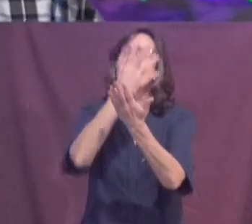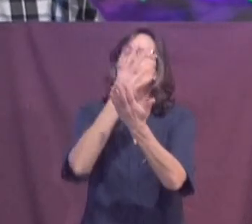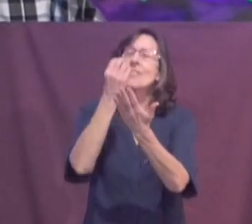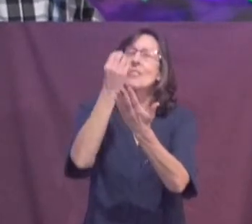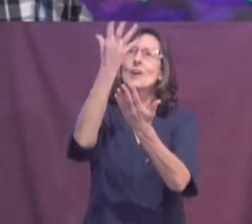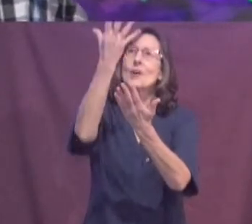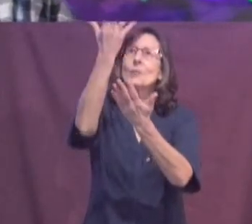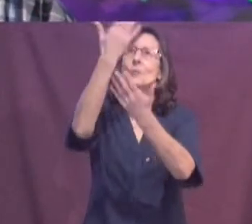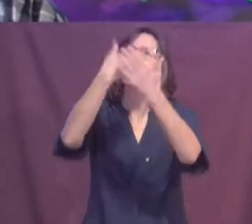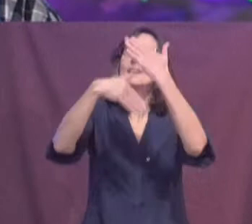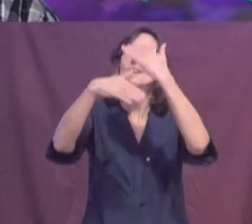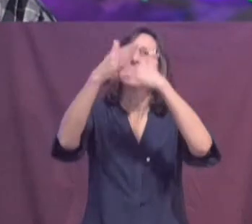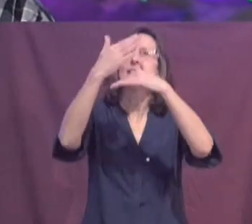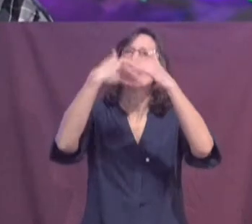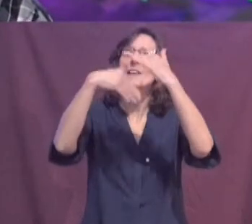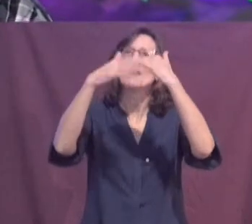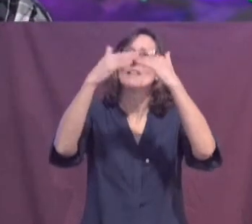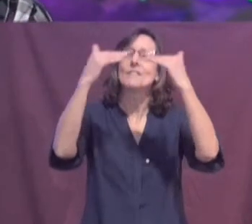beyond the